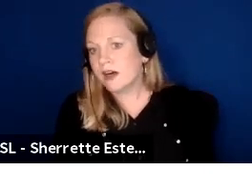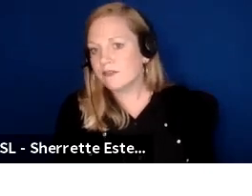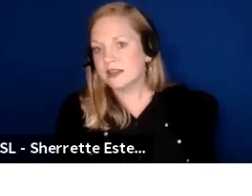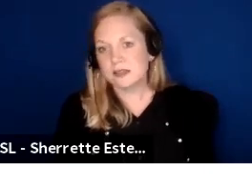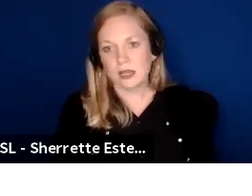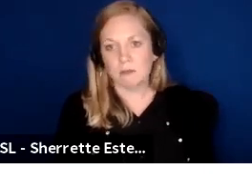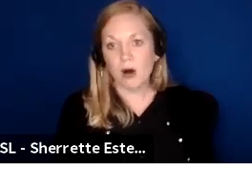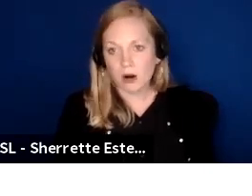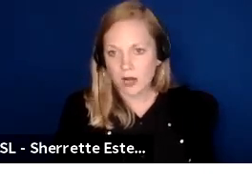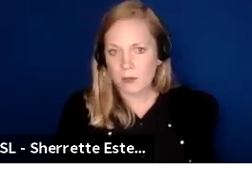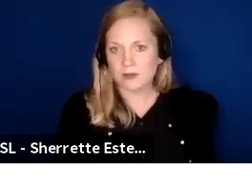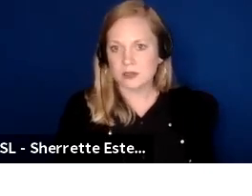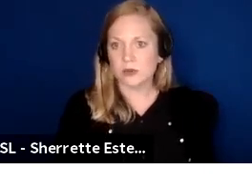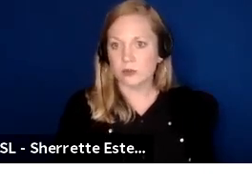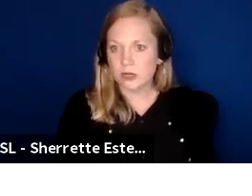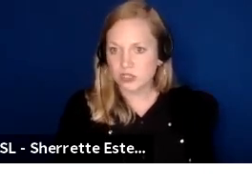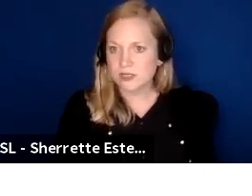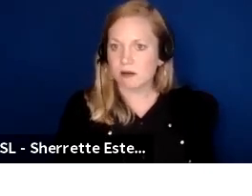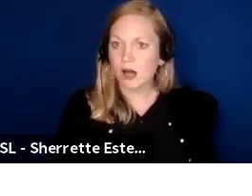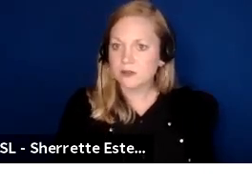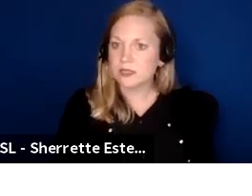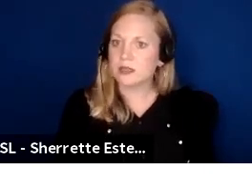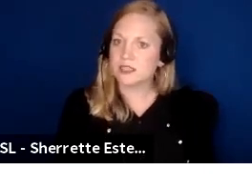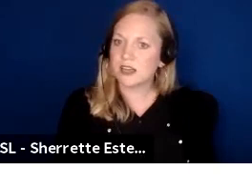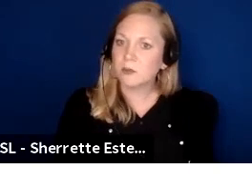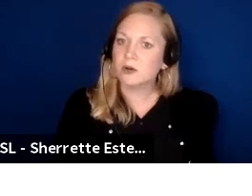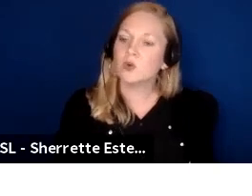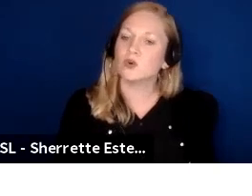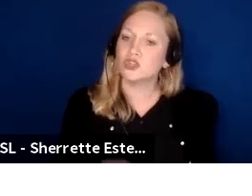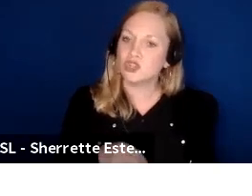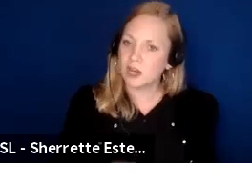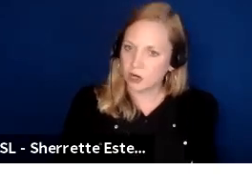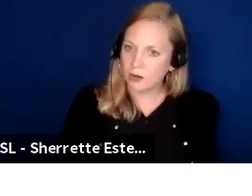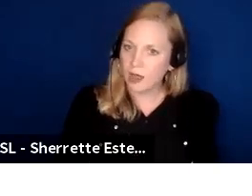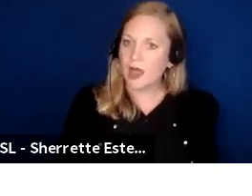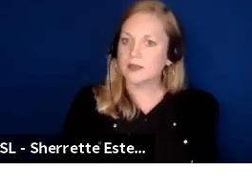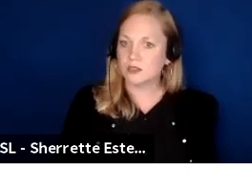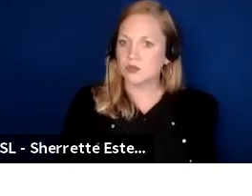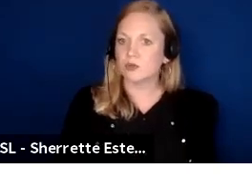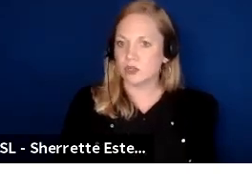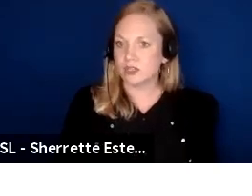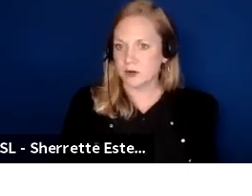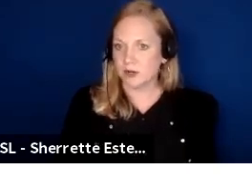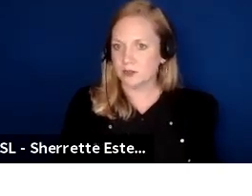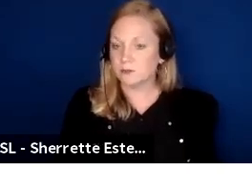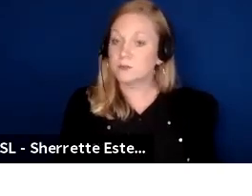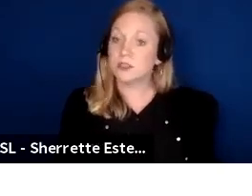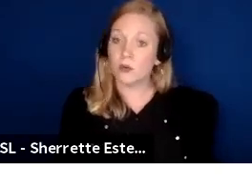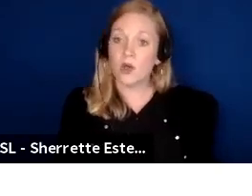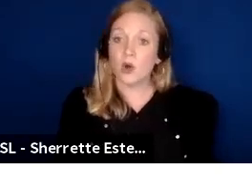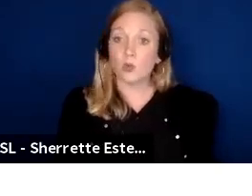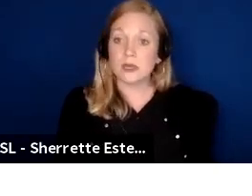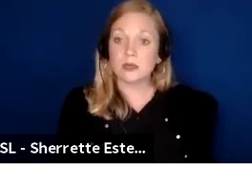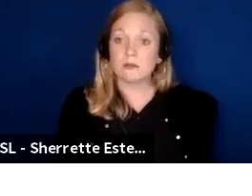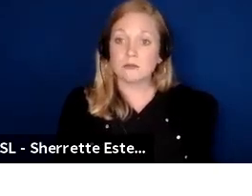One fascinating part about sensory reach is that often the deaf community will share a sensory reach experience.